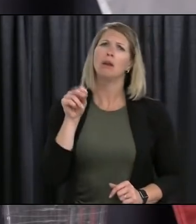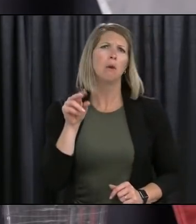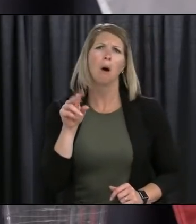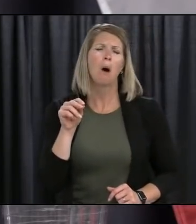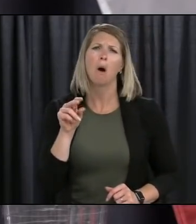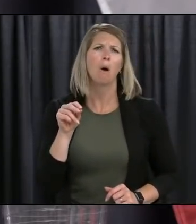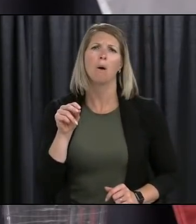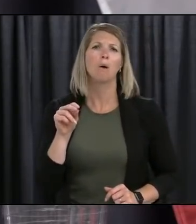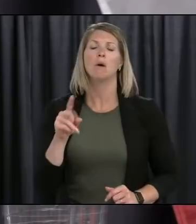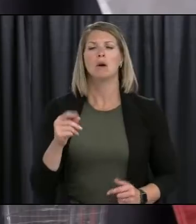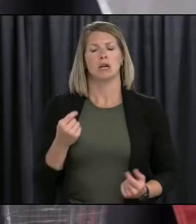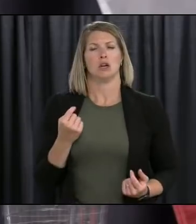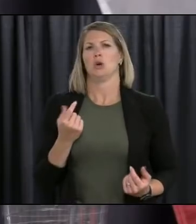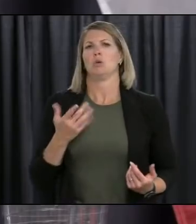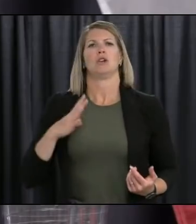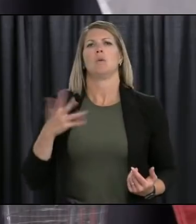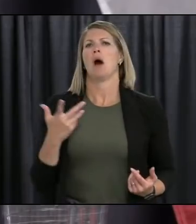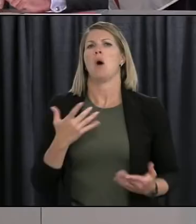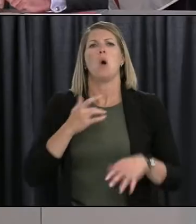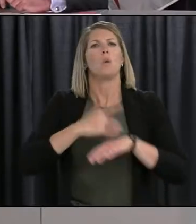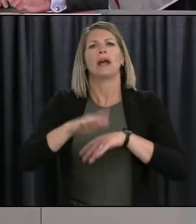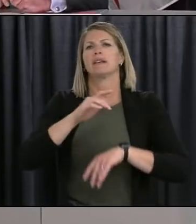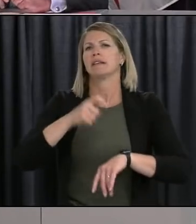months talking about rumors.